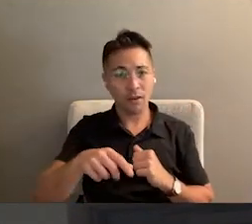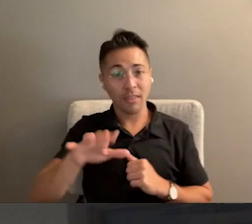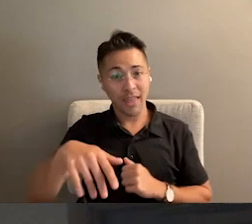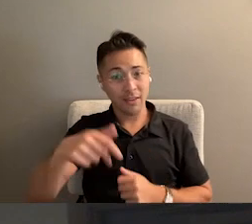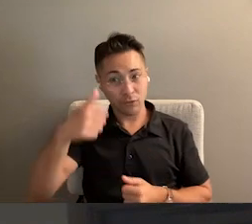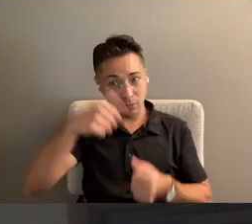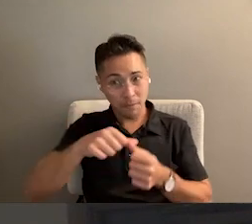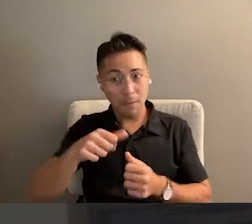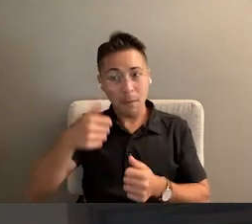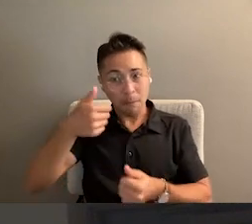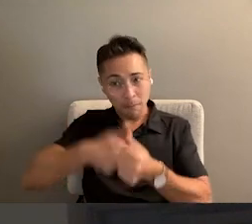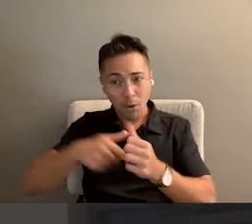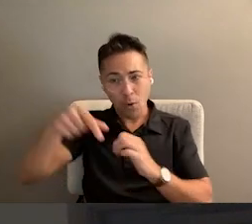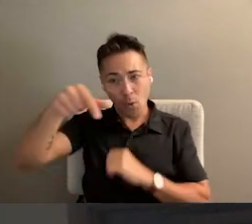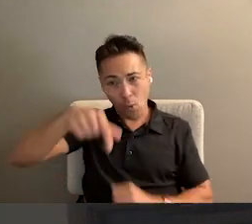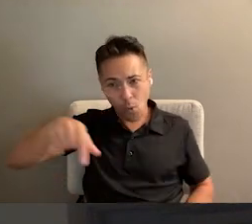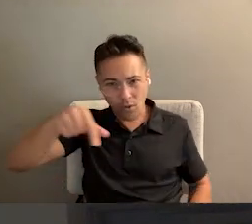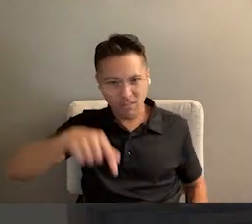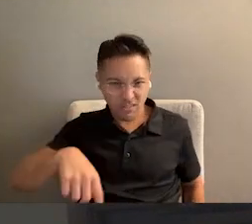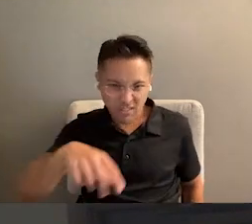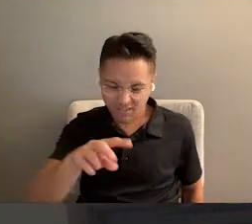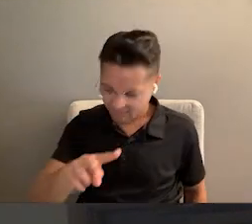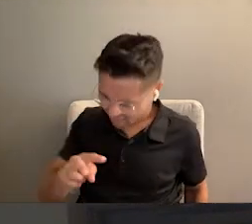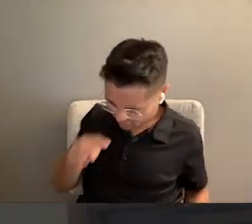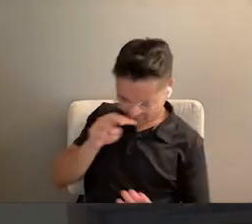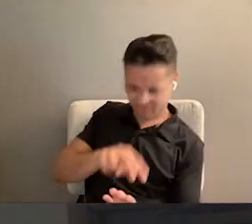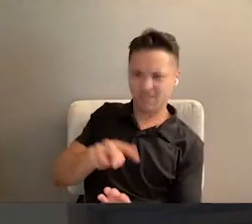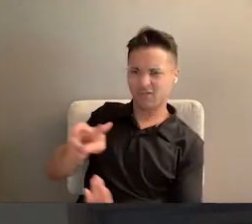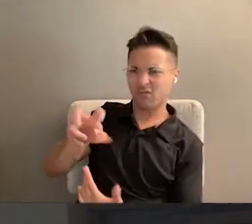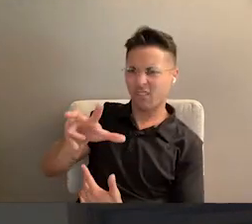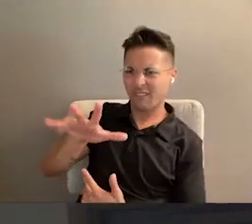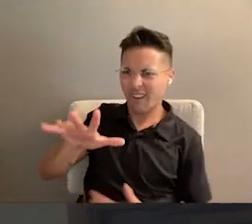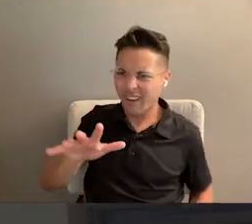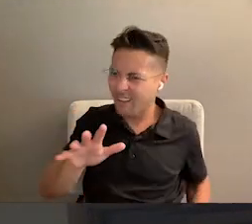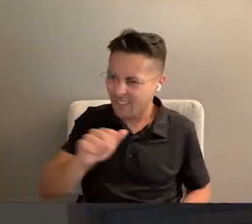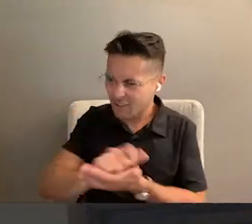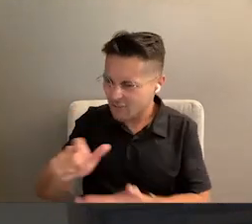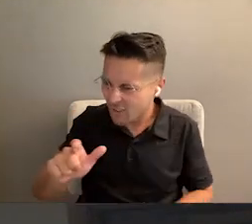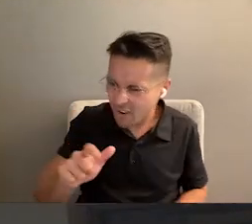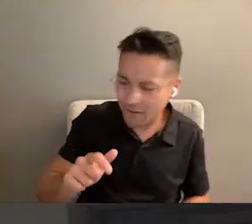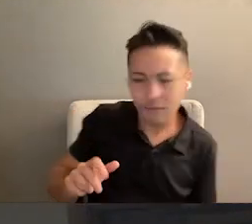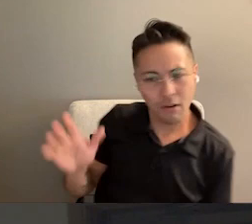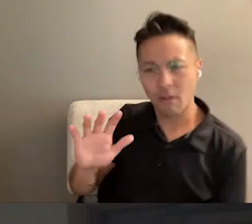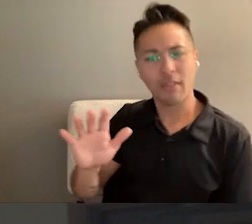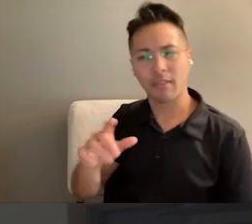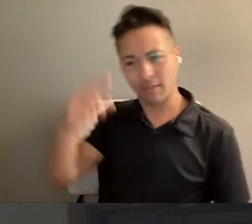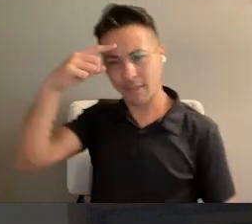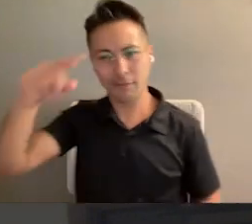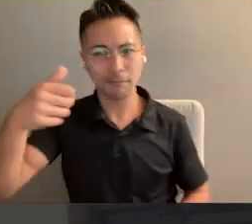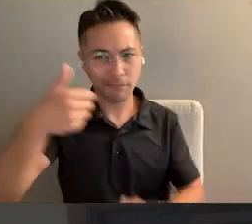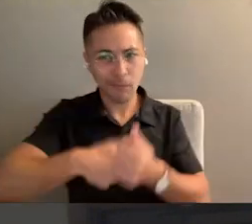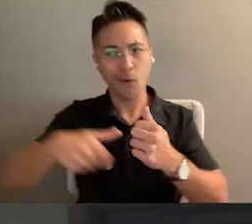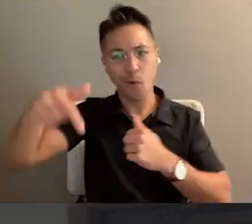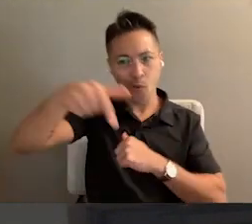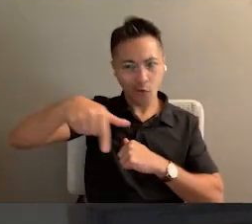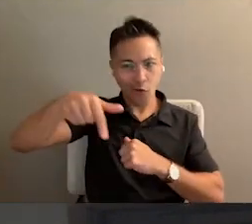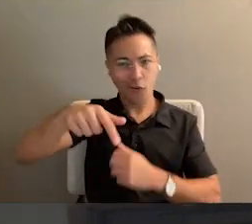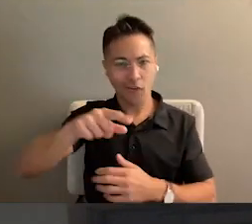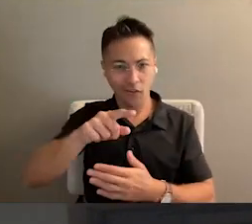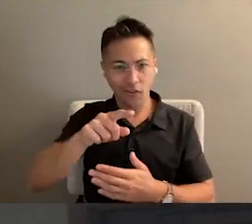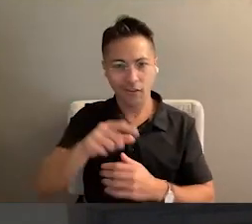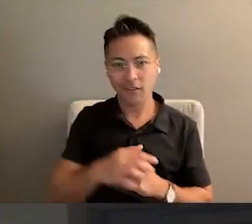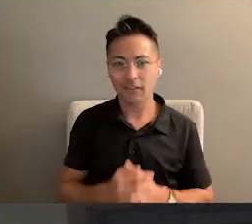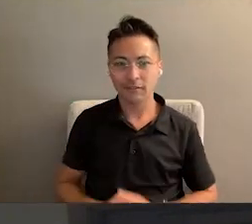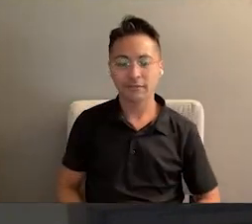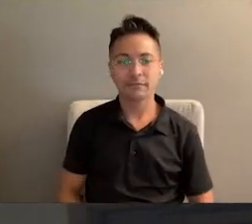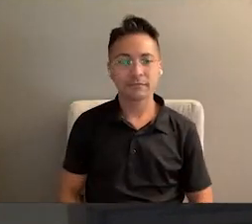people get paid per quarter hour. That's the trick. You have to remember that's per quarter hour, because you're looking at go $235. That's all they get per